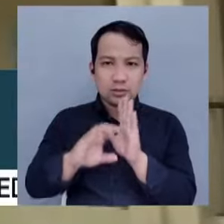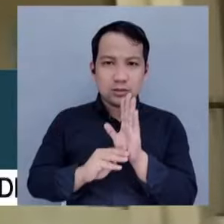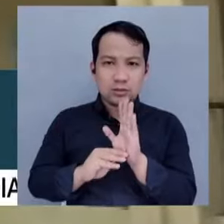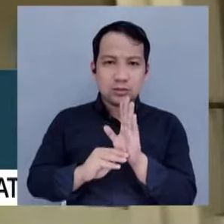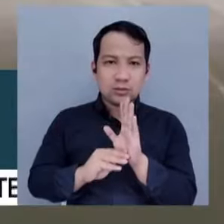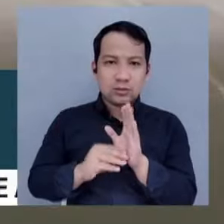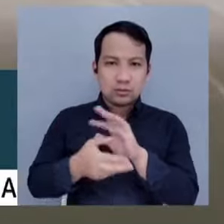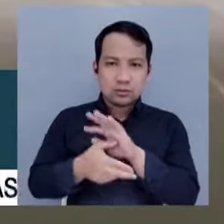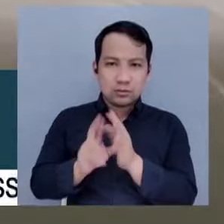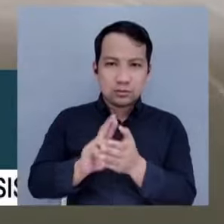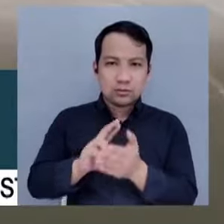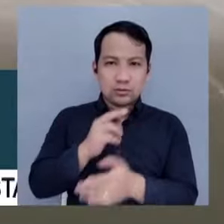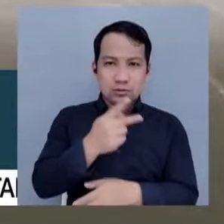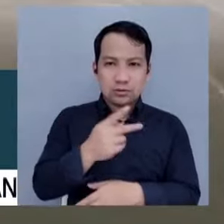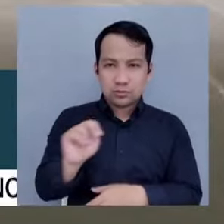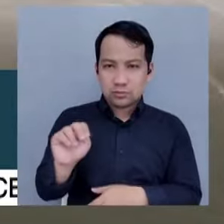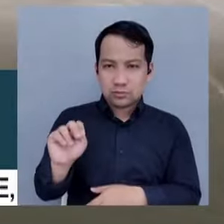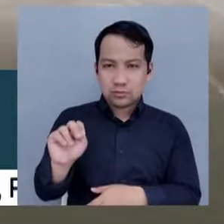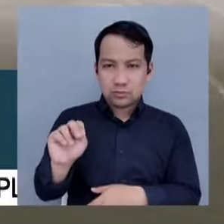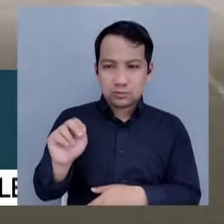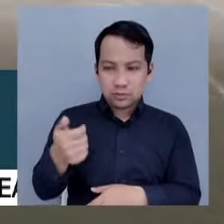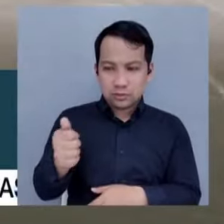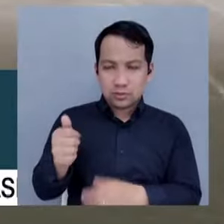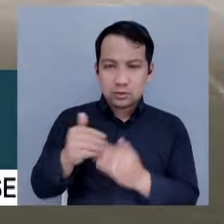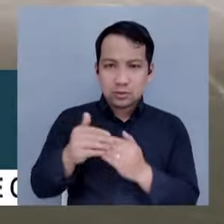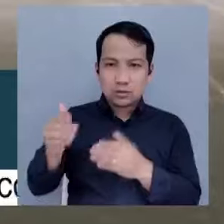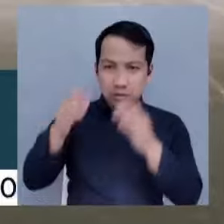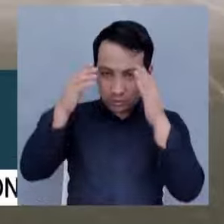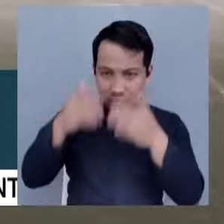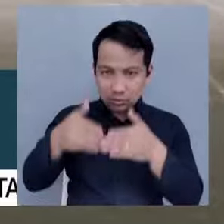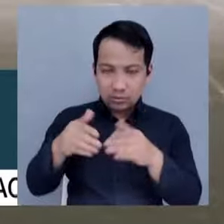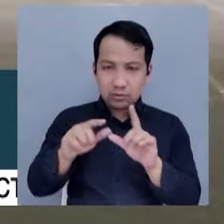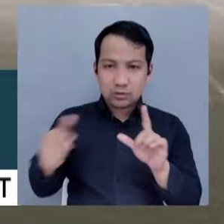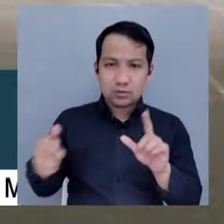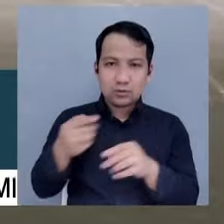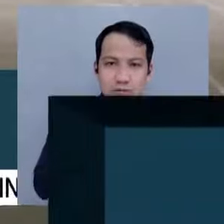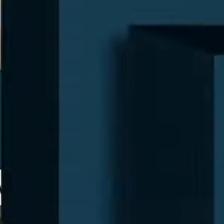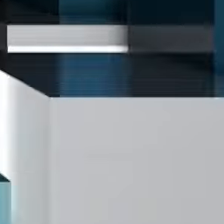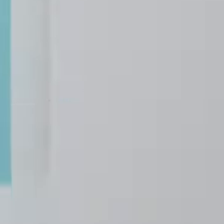the K-10 program to focus on literacy and math skills.